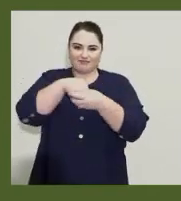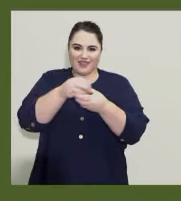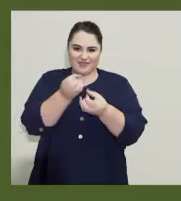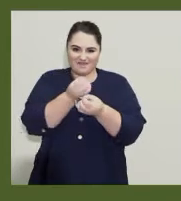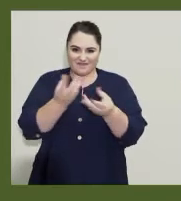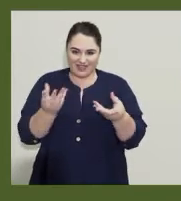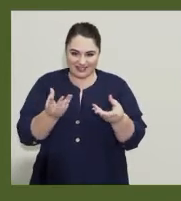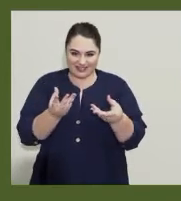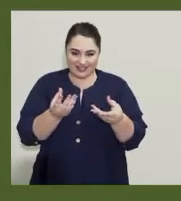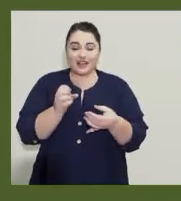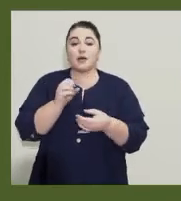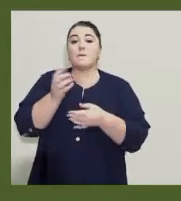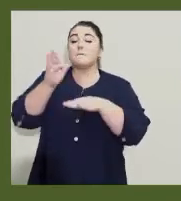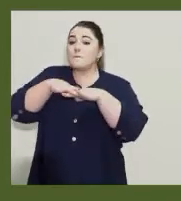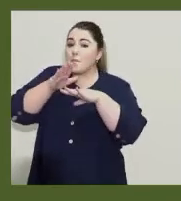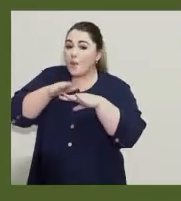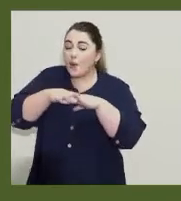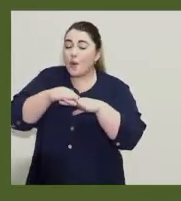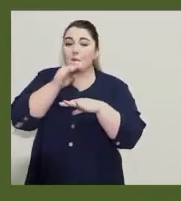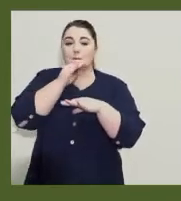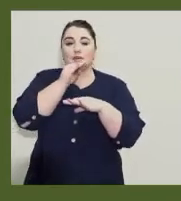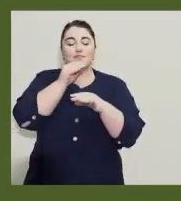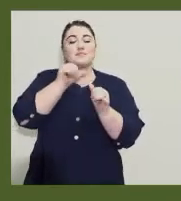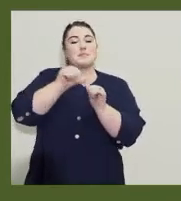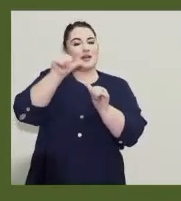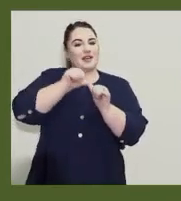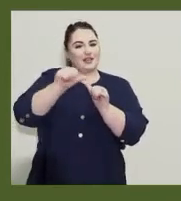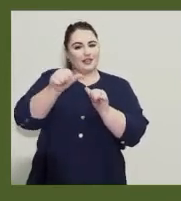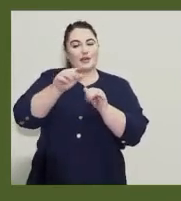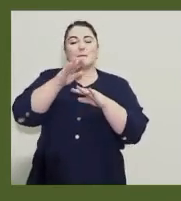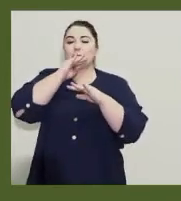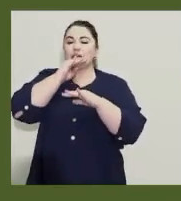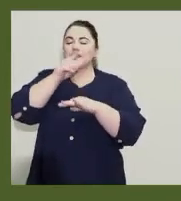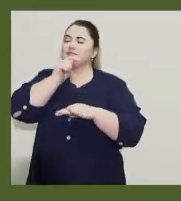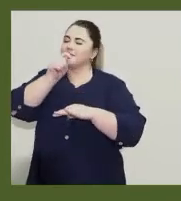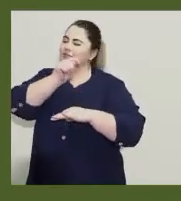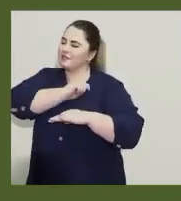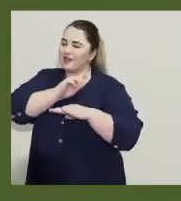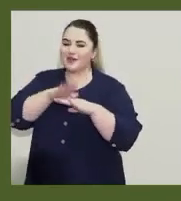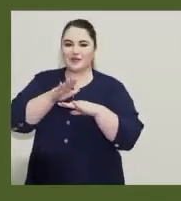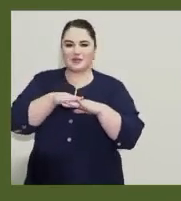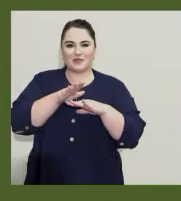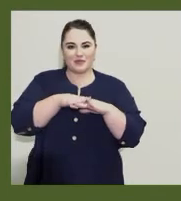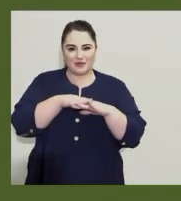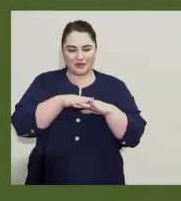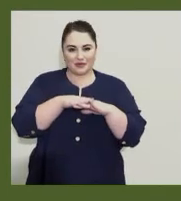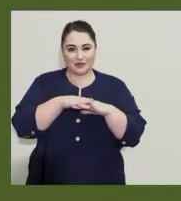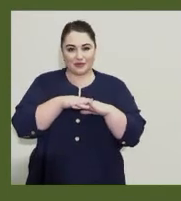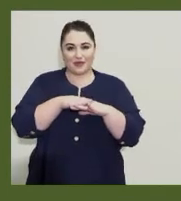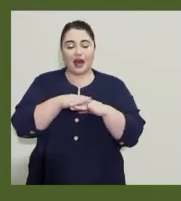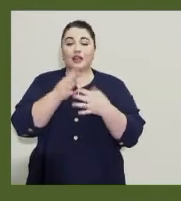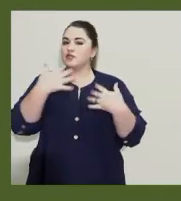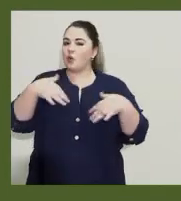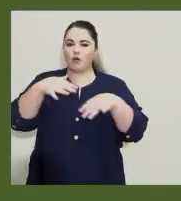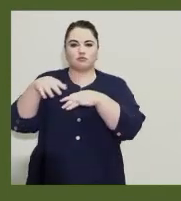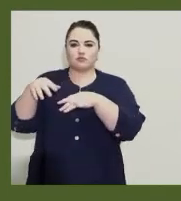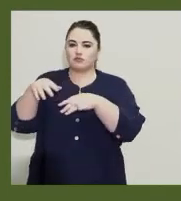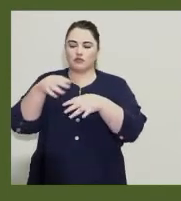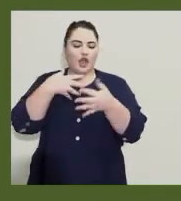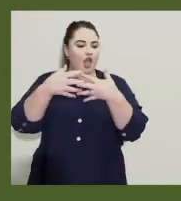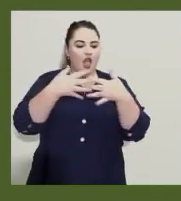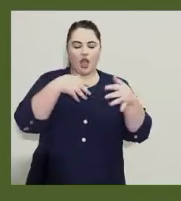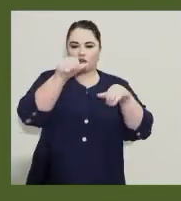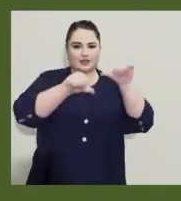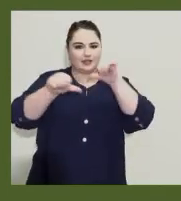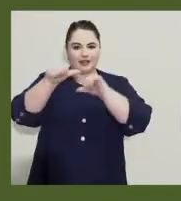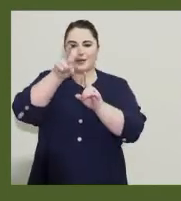of participants. The more, the better. The more reliable will your scientific investigation be, and this applies